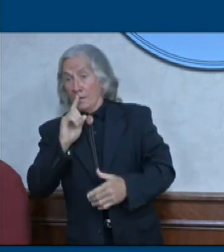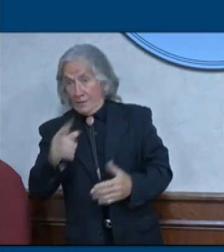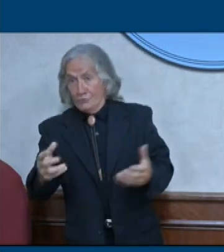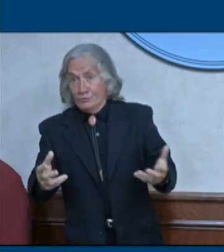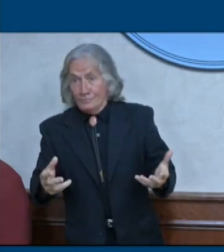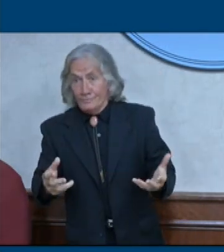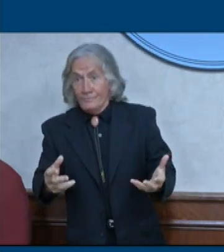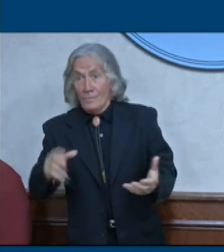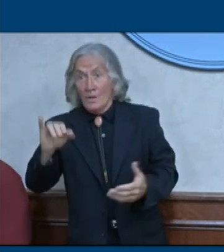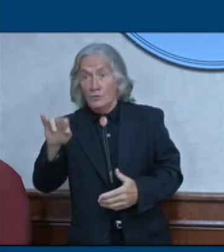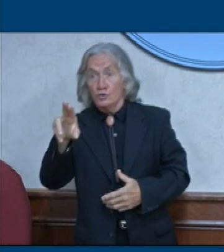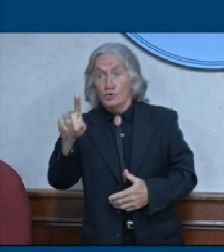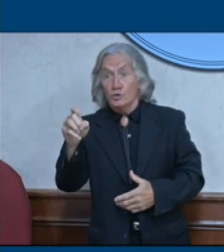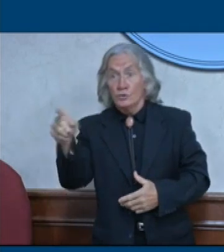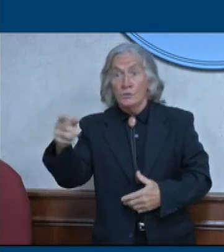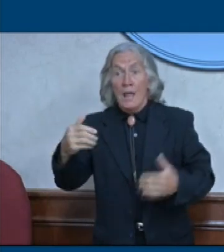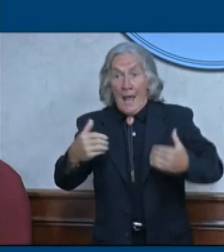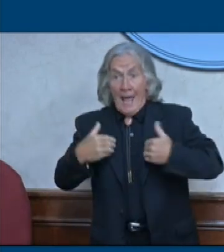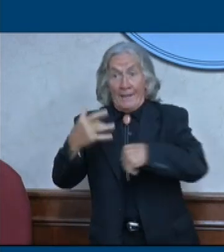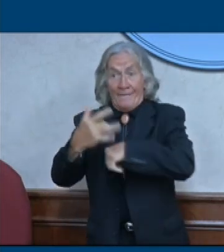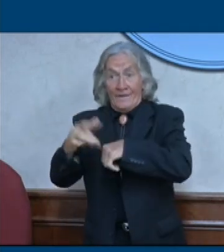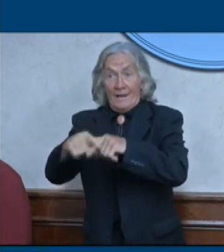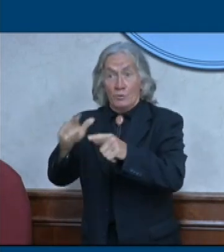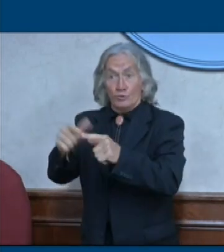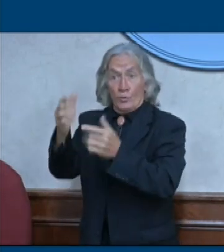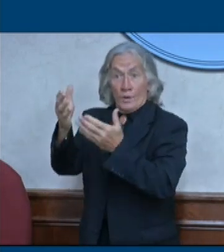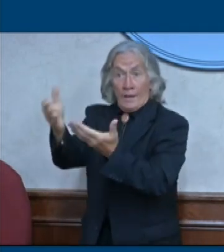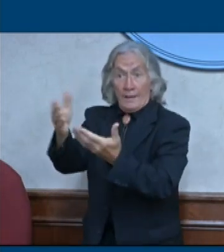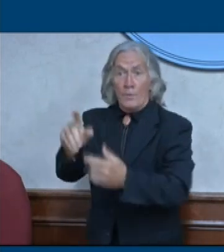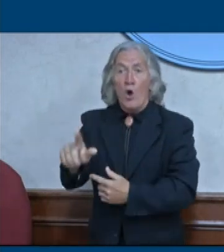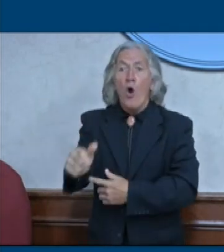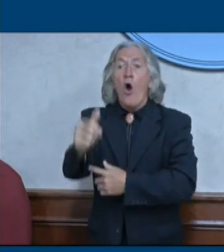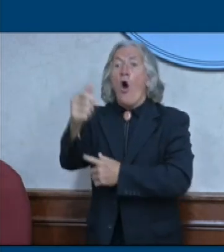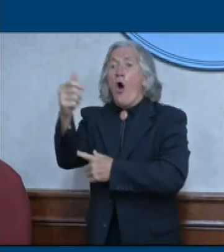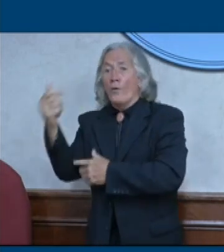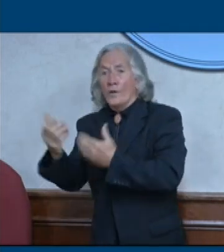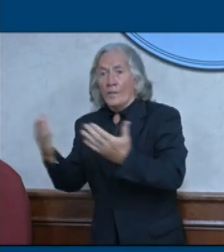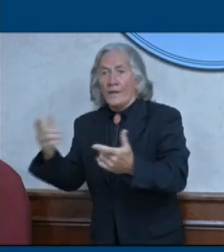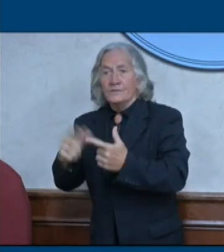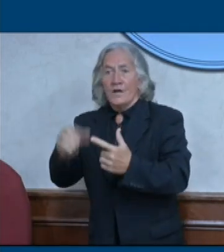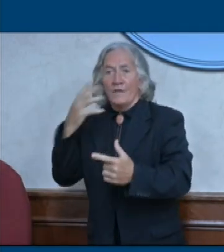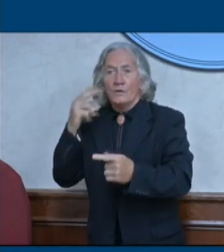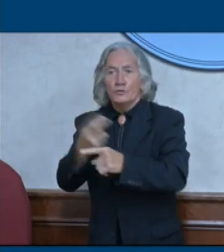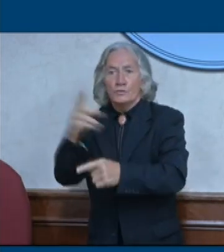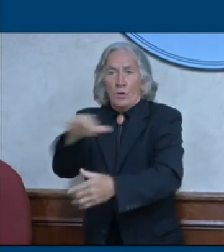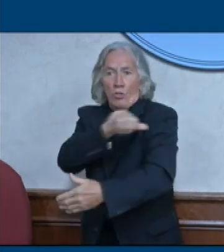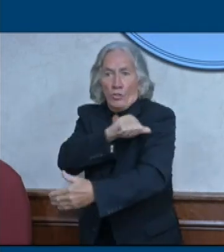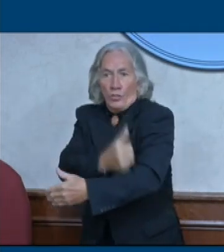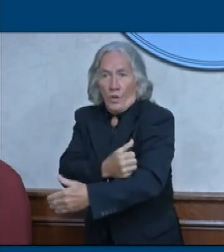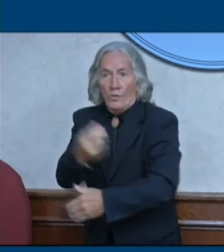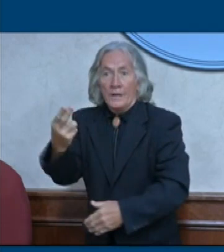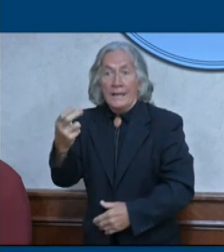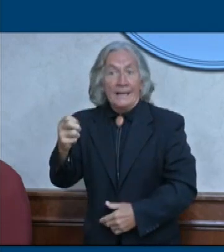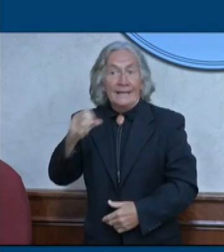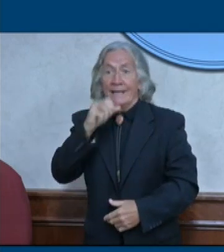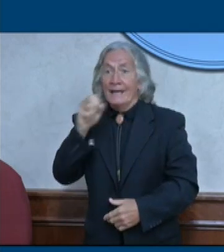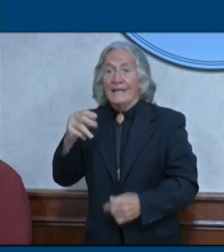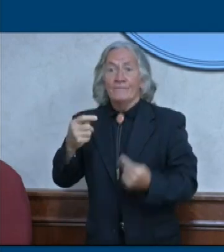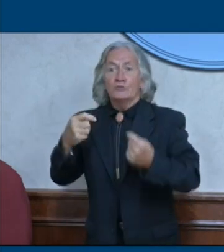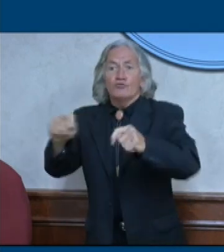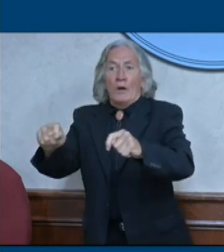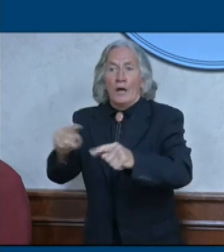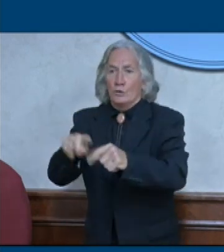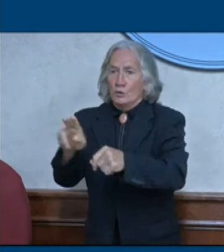that is that Judge Jenkins has had available to him other tools of enforcement, and he hasn't lifted a